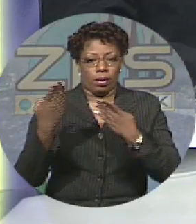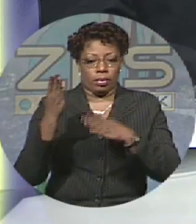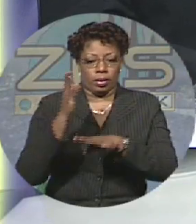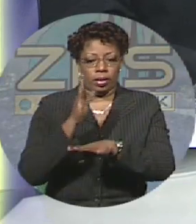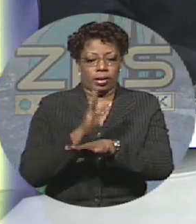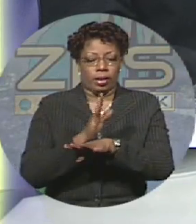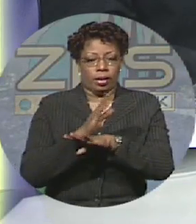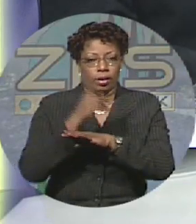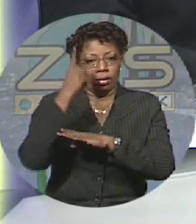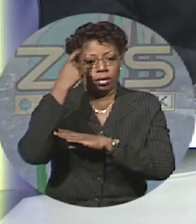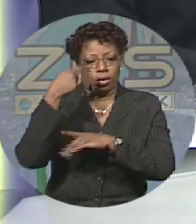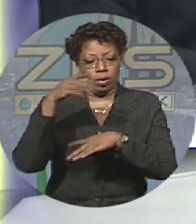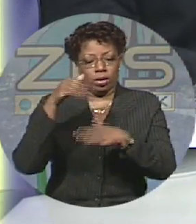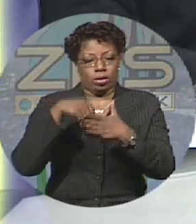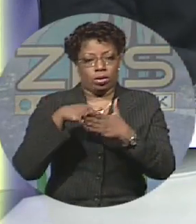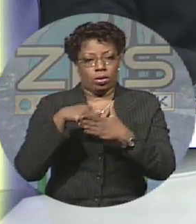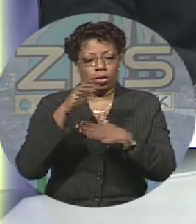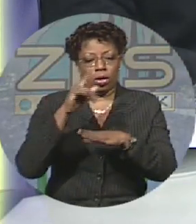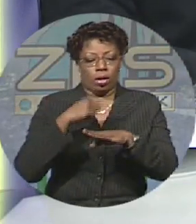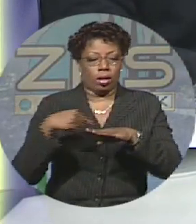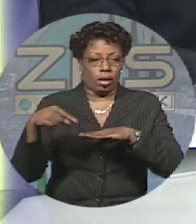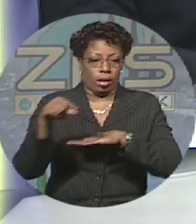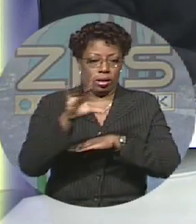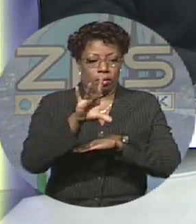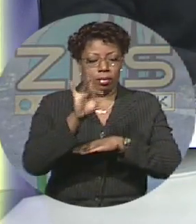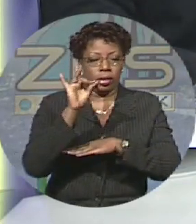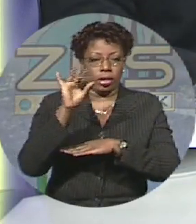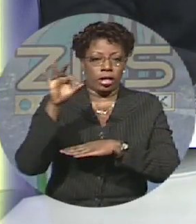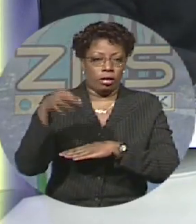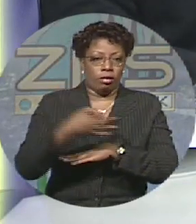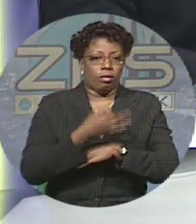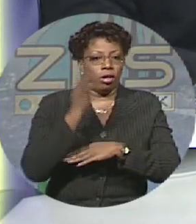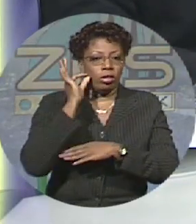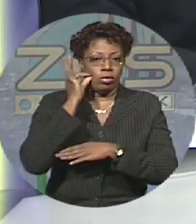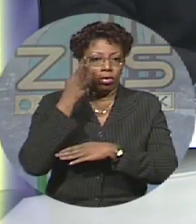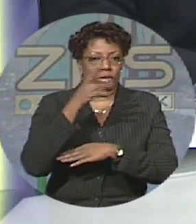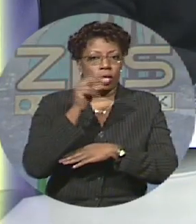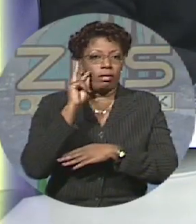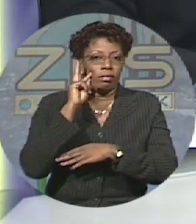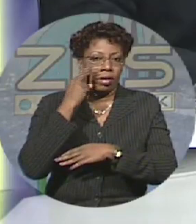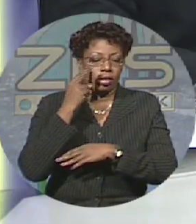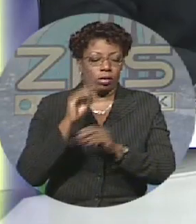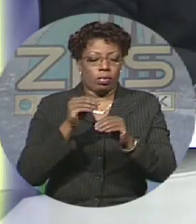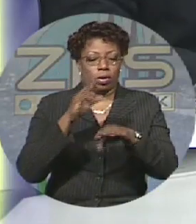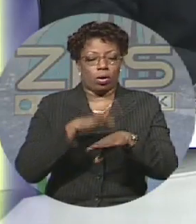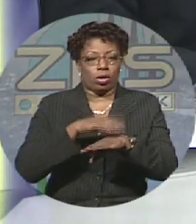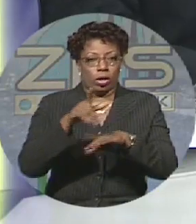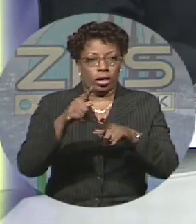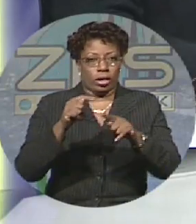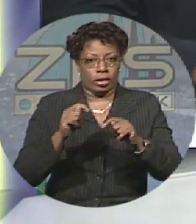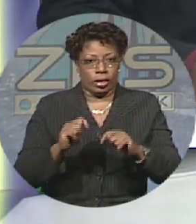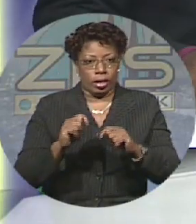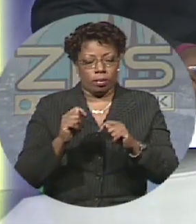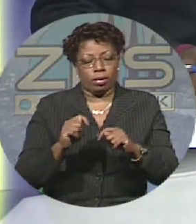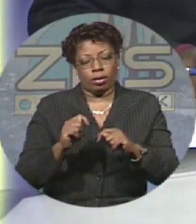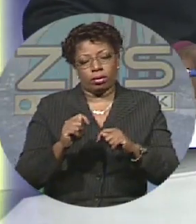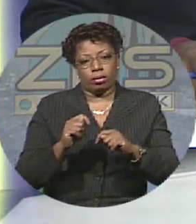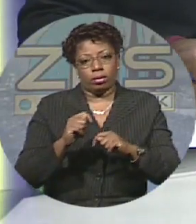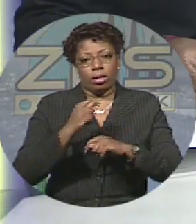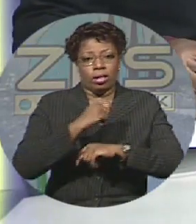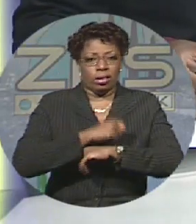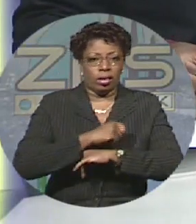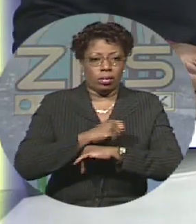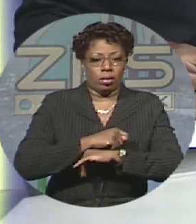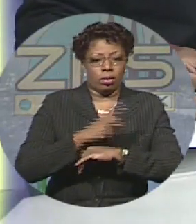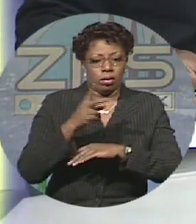tonight. Imagine going into your garden and picking fresh fruits and veggies to put on your table. Well, this could cut down on the money